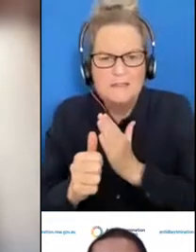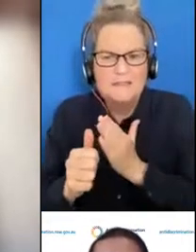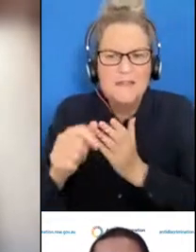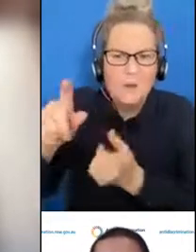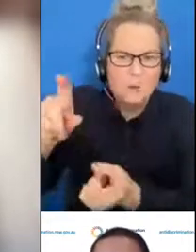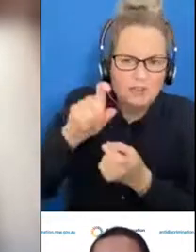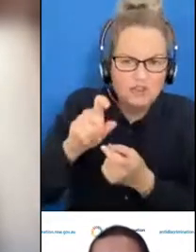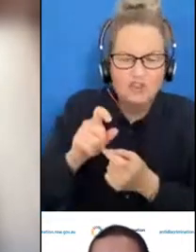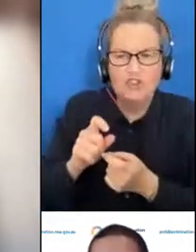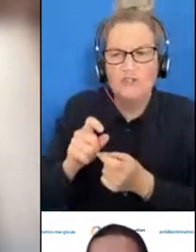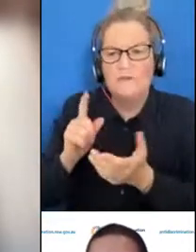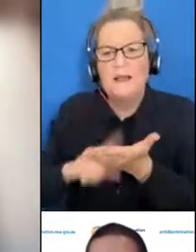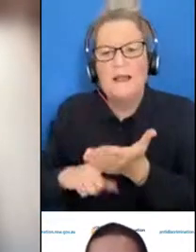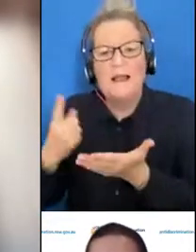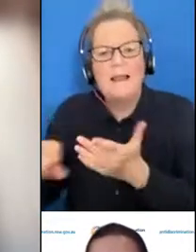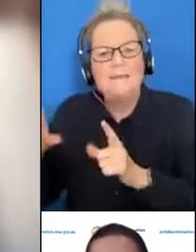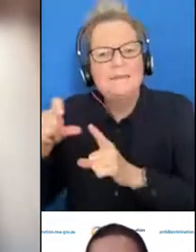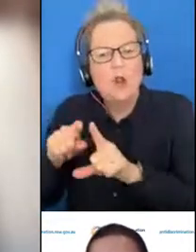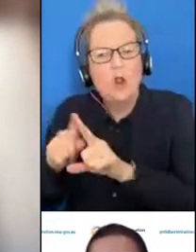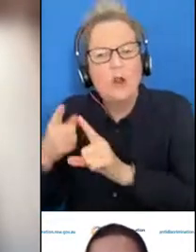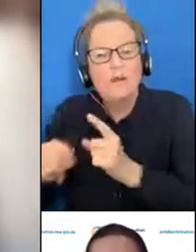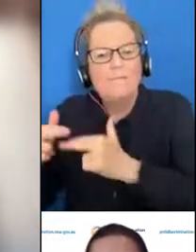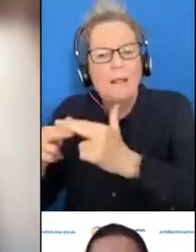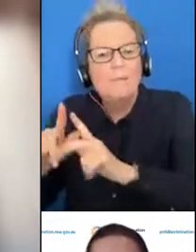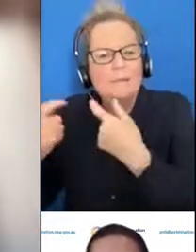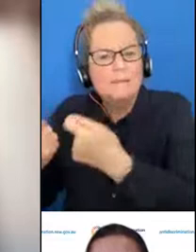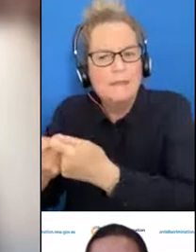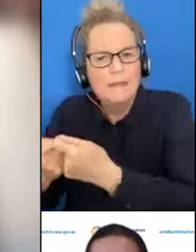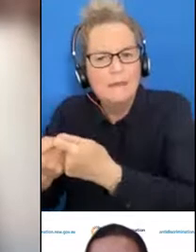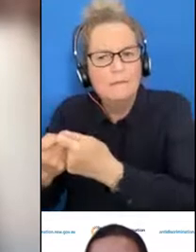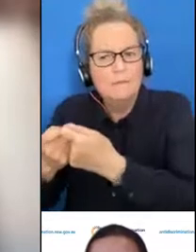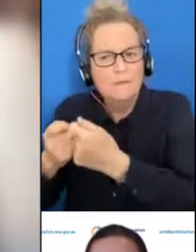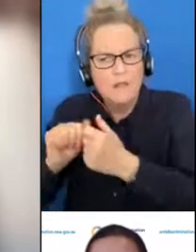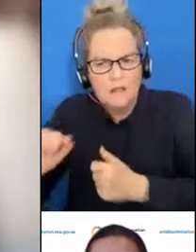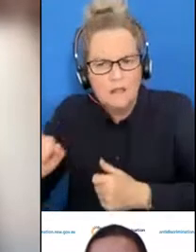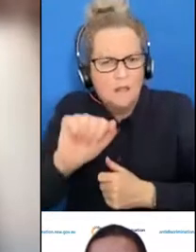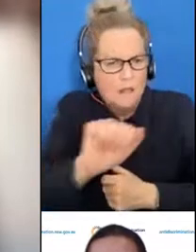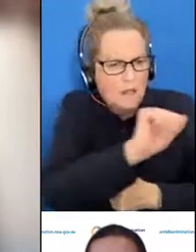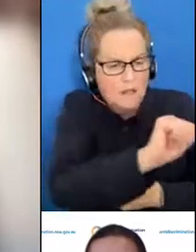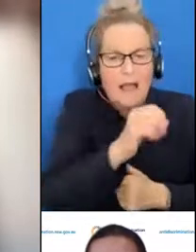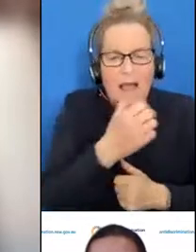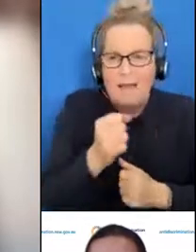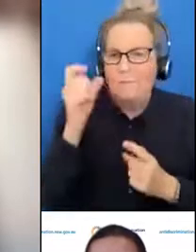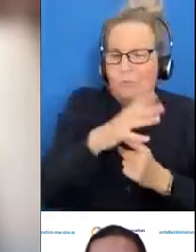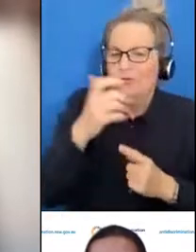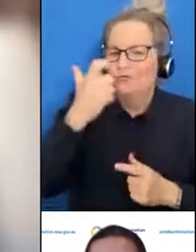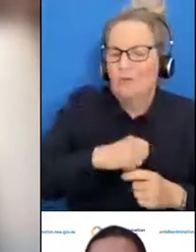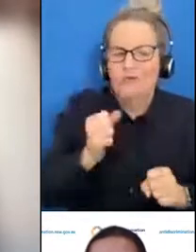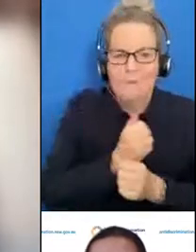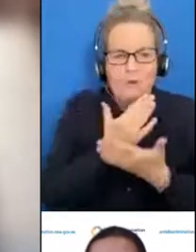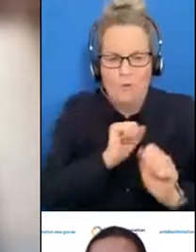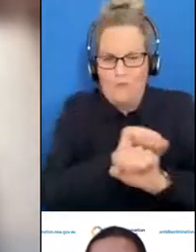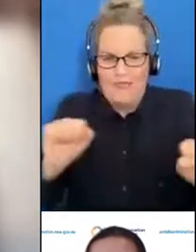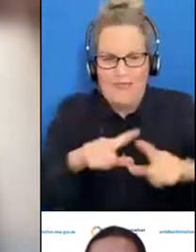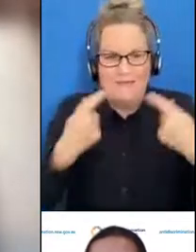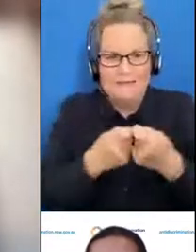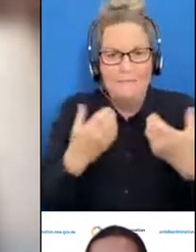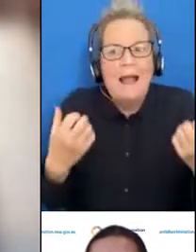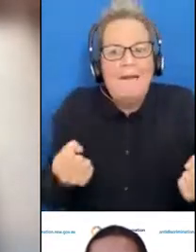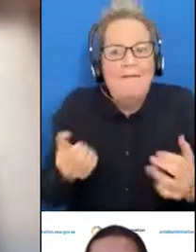learning and development teams, because they play significant roles in ensuring that their teams have access to